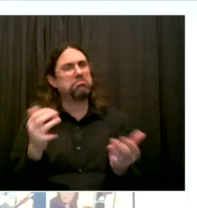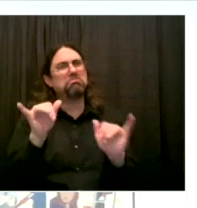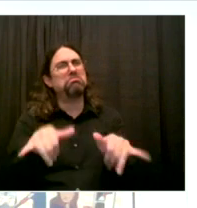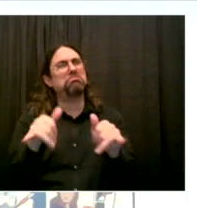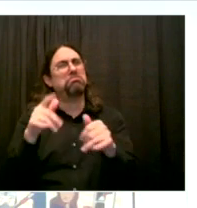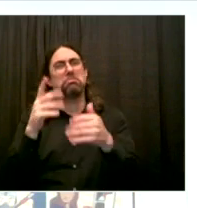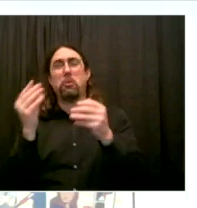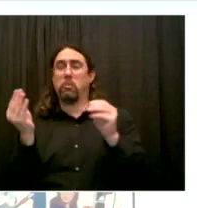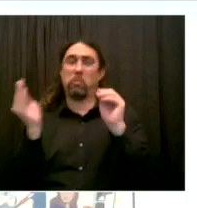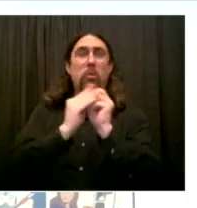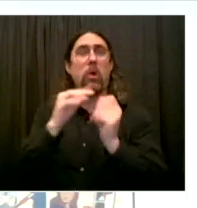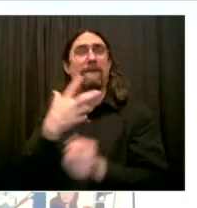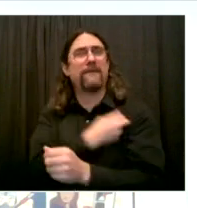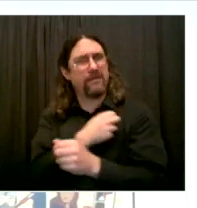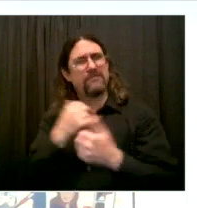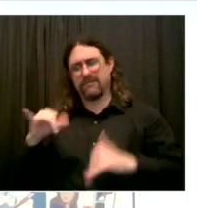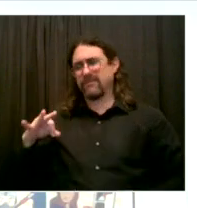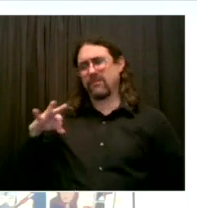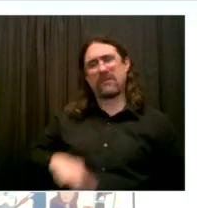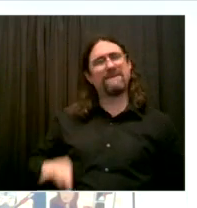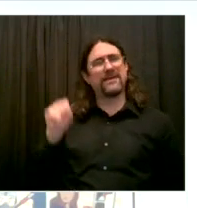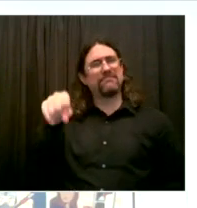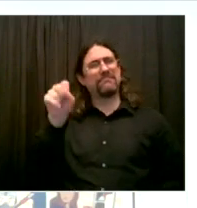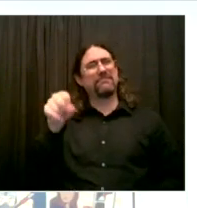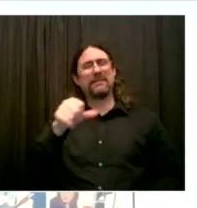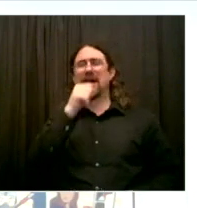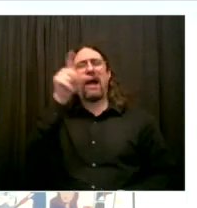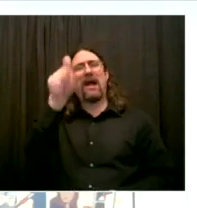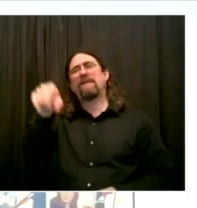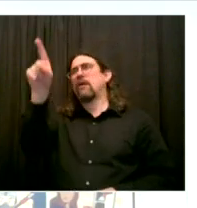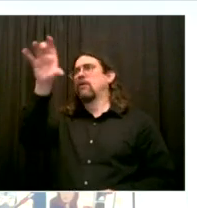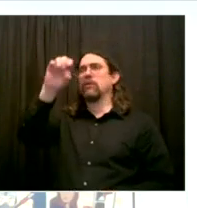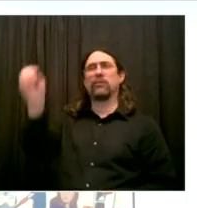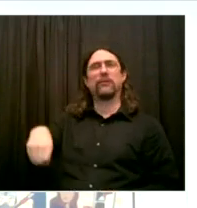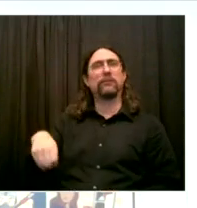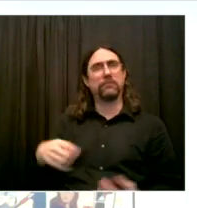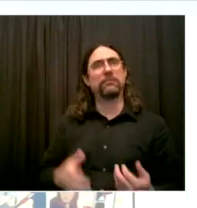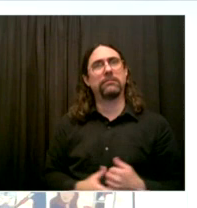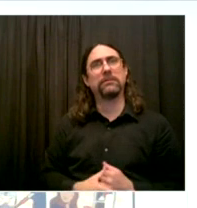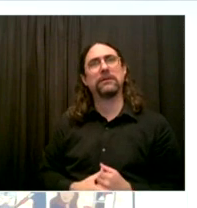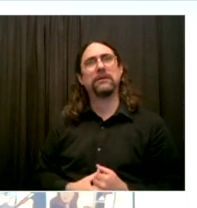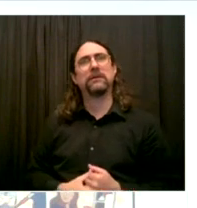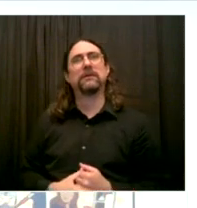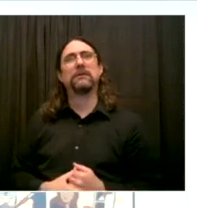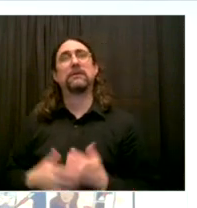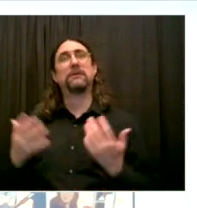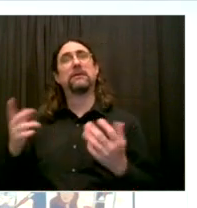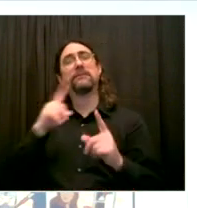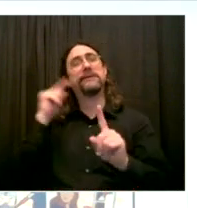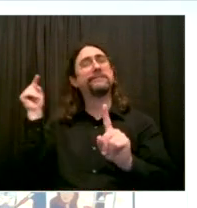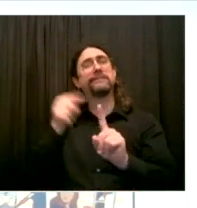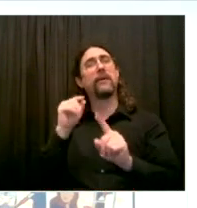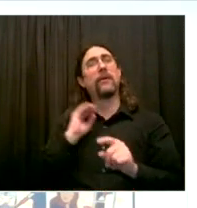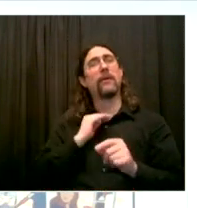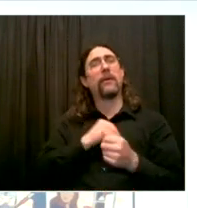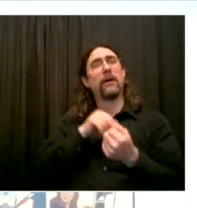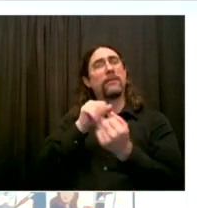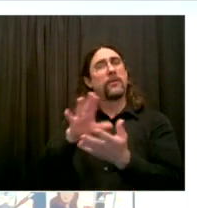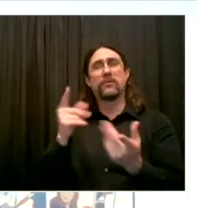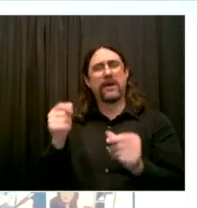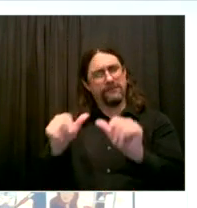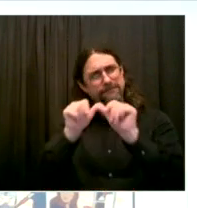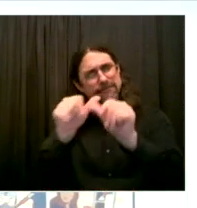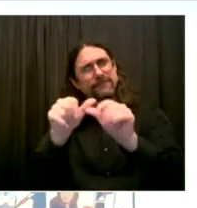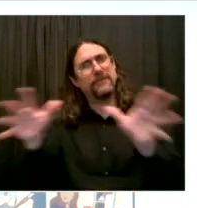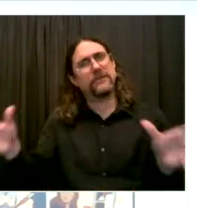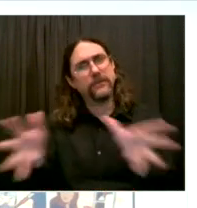approach will remain to focus on vaccinating as many New Yorkers as possible. The key to a joyful